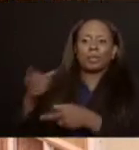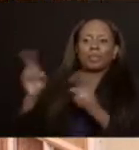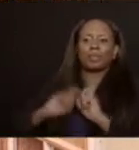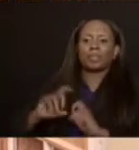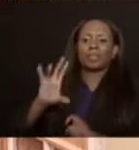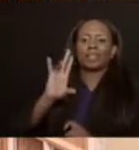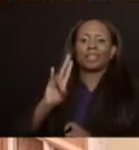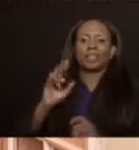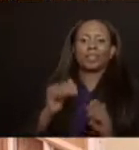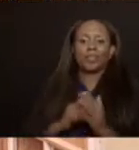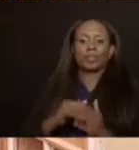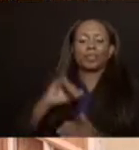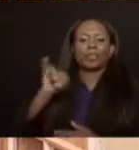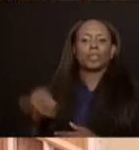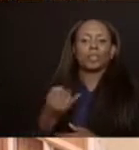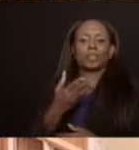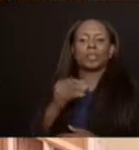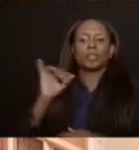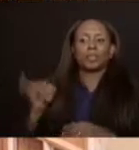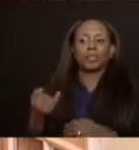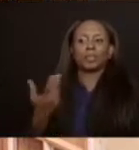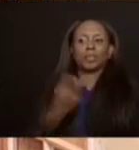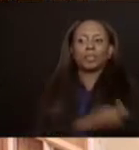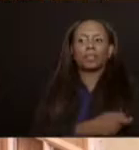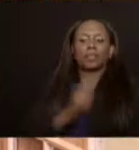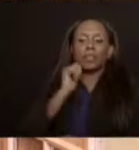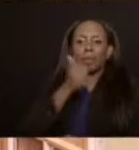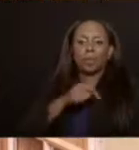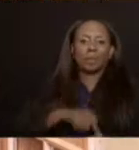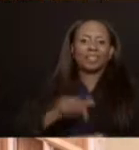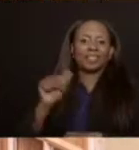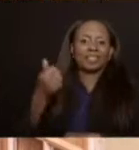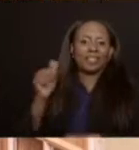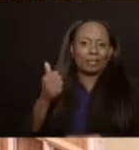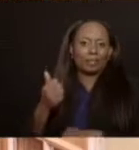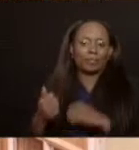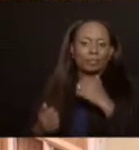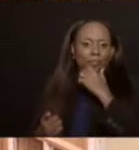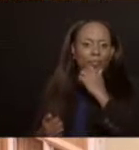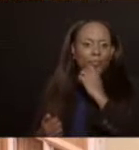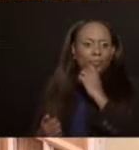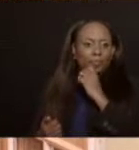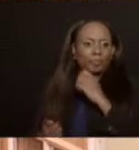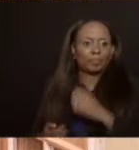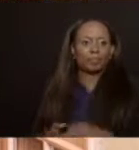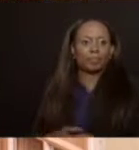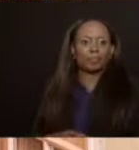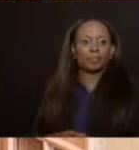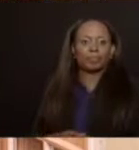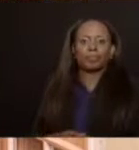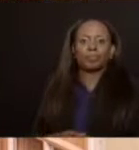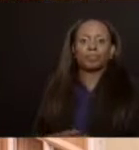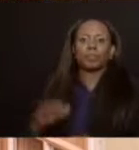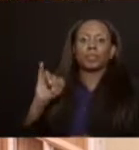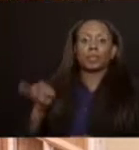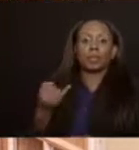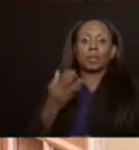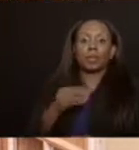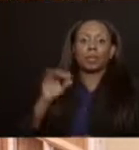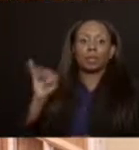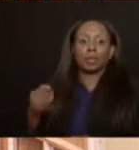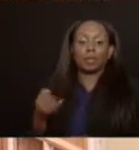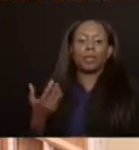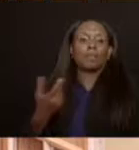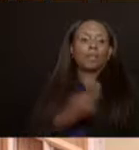7,000 Johnson & Johnson vaccines tomorrow at 10 o'clock from Guyana, which, as you know, the Johnson & Johnson vaccines